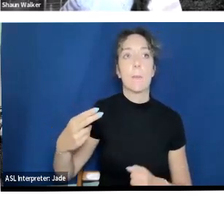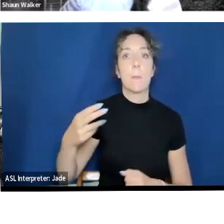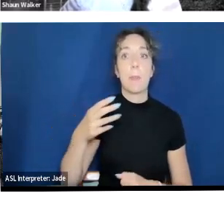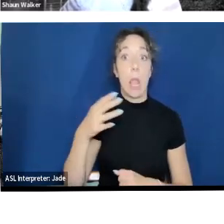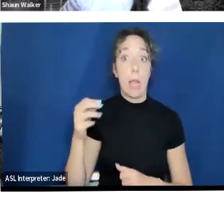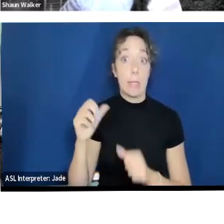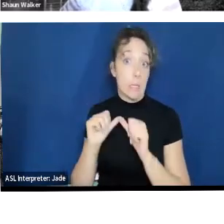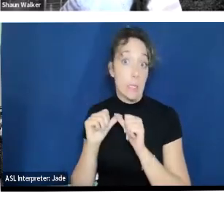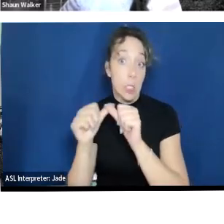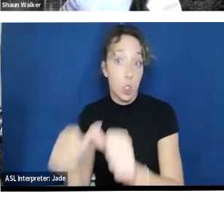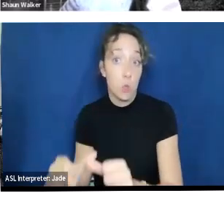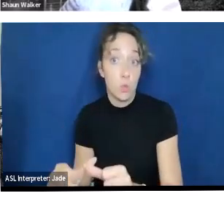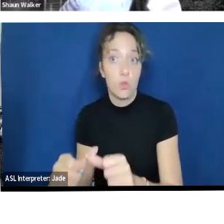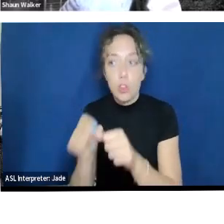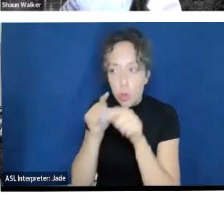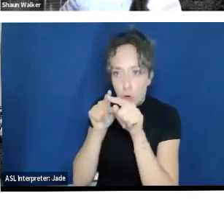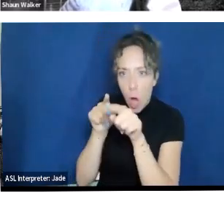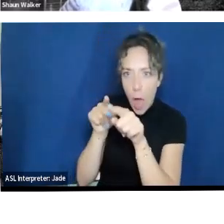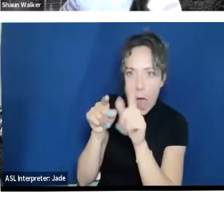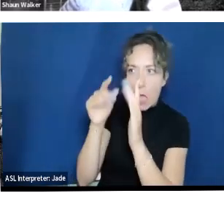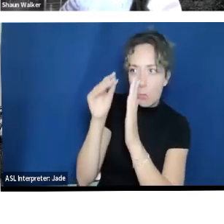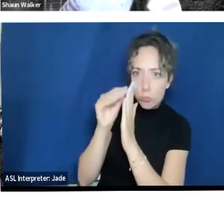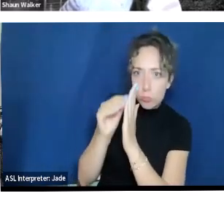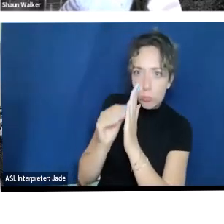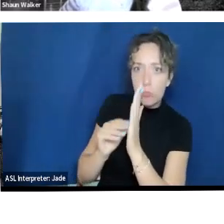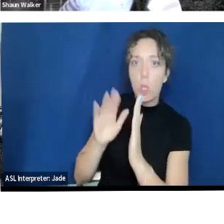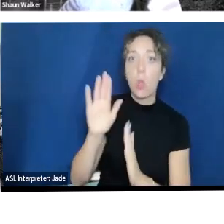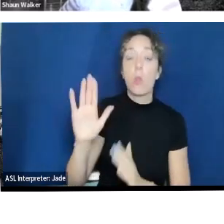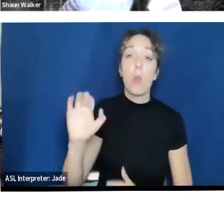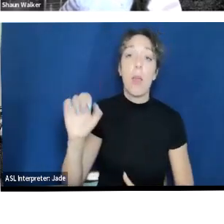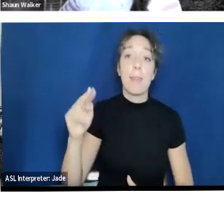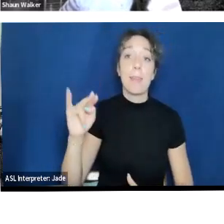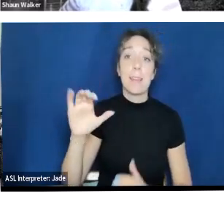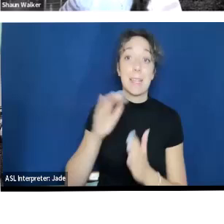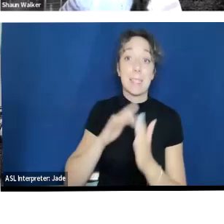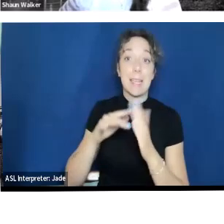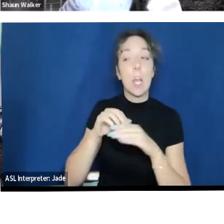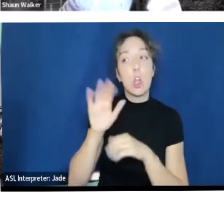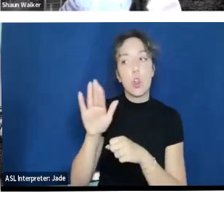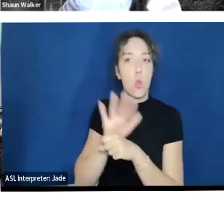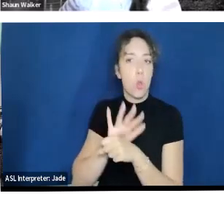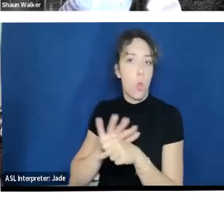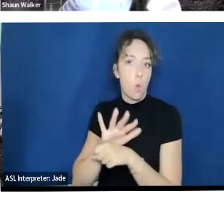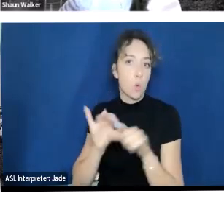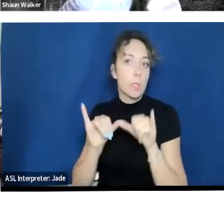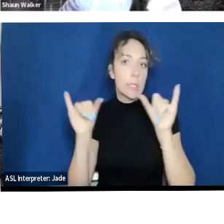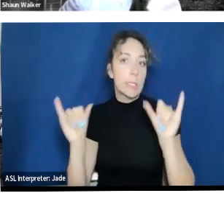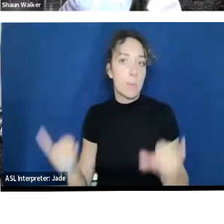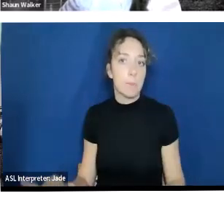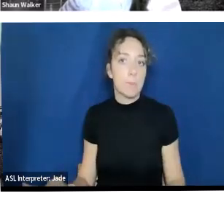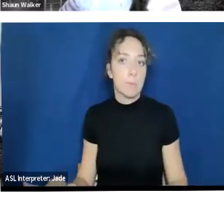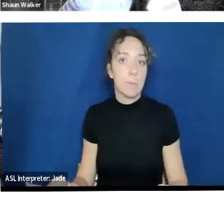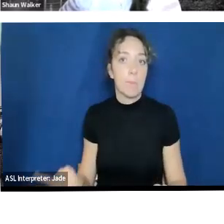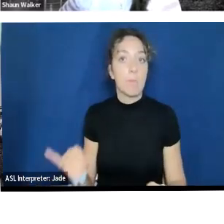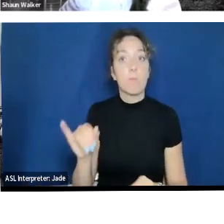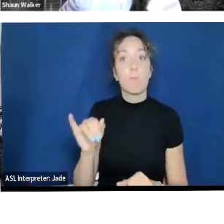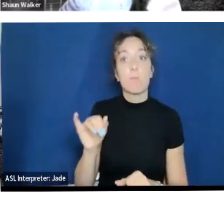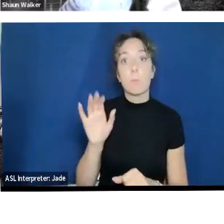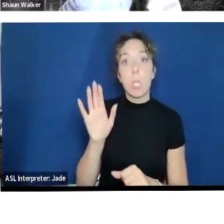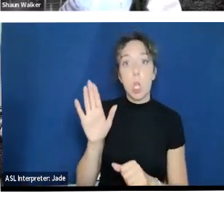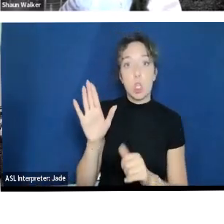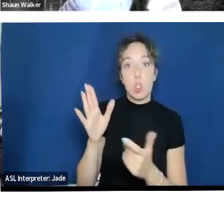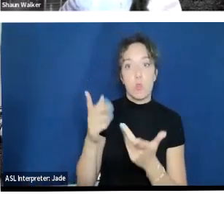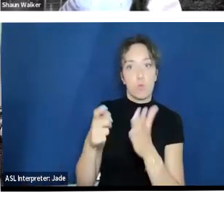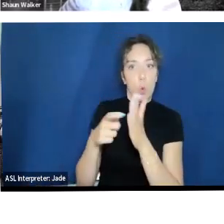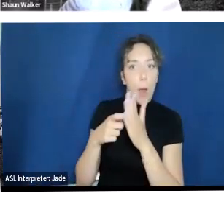and continue to track their ethnic studies in their local systems for which requirements it